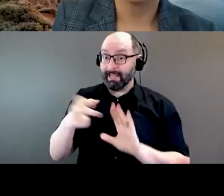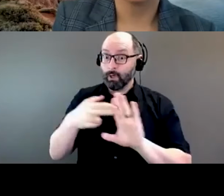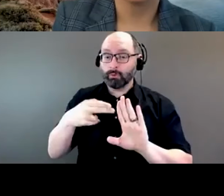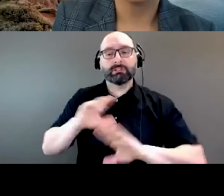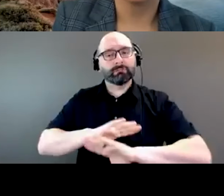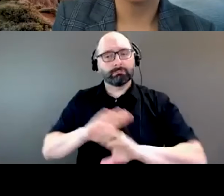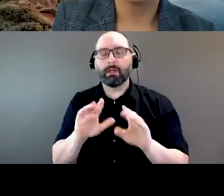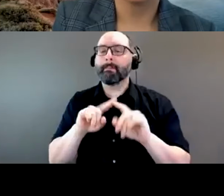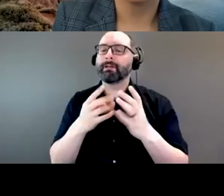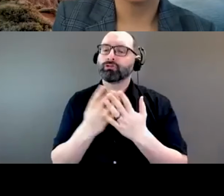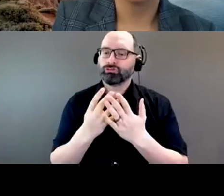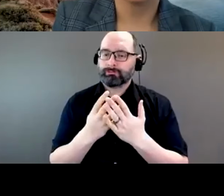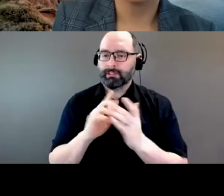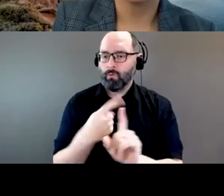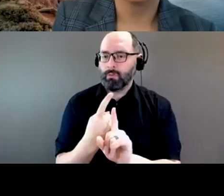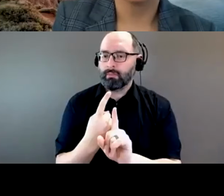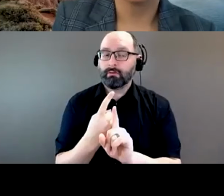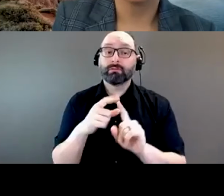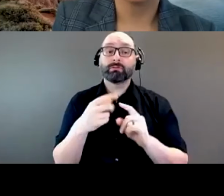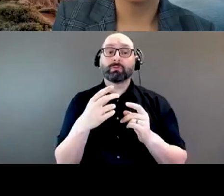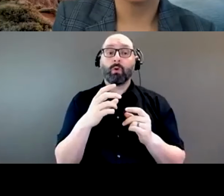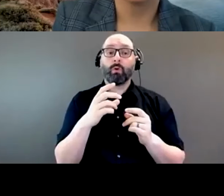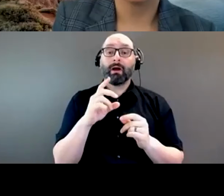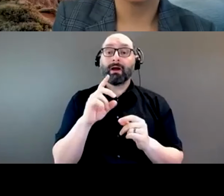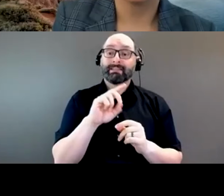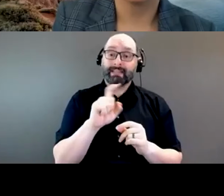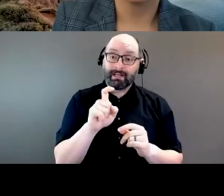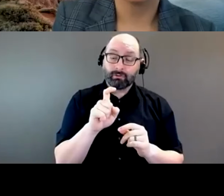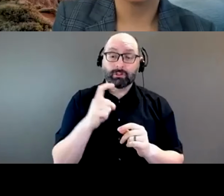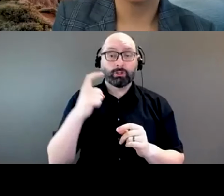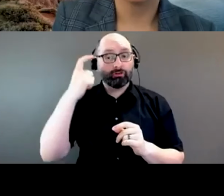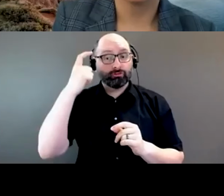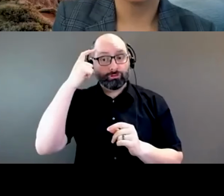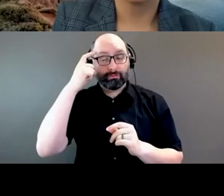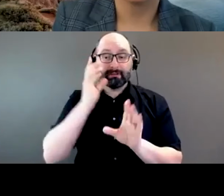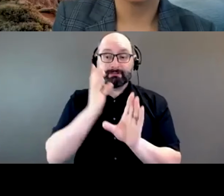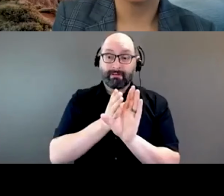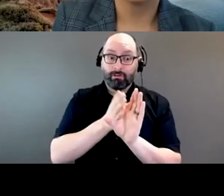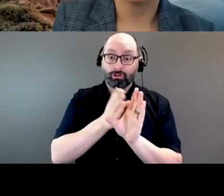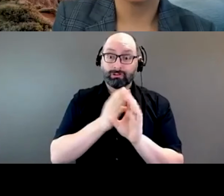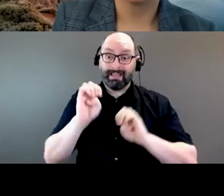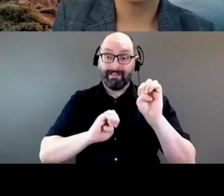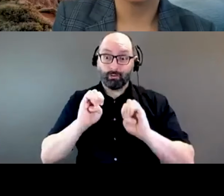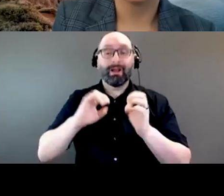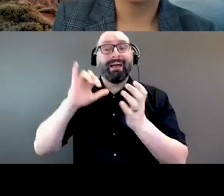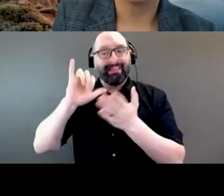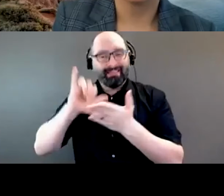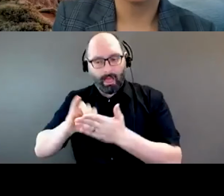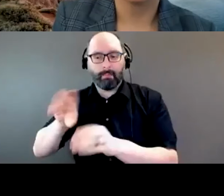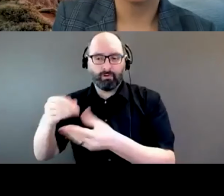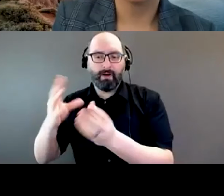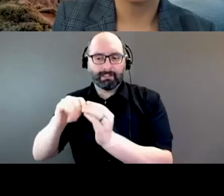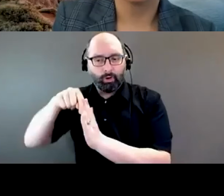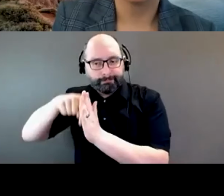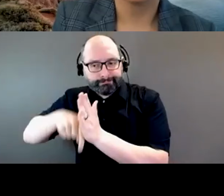screening instrument. The diagnostic neuropsychological evaluation can give us more detailed information.